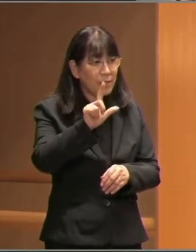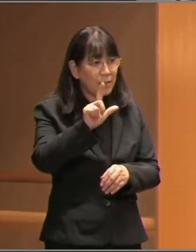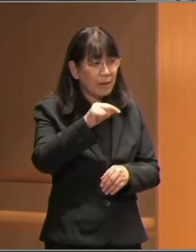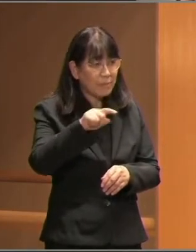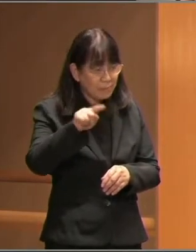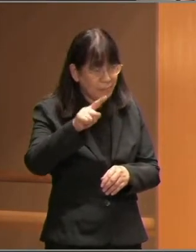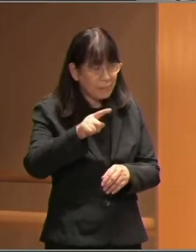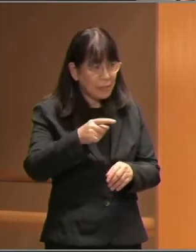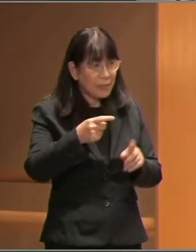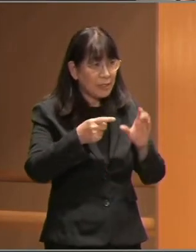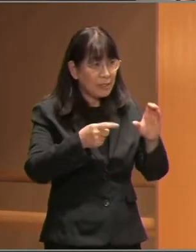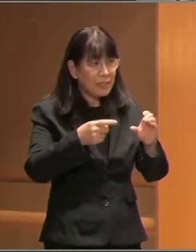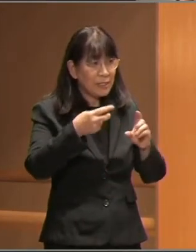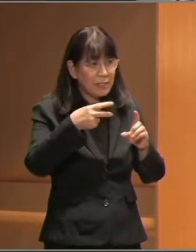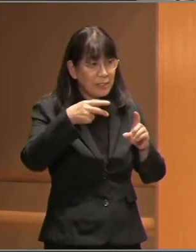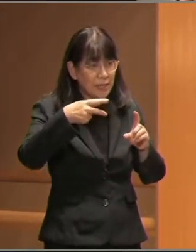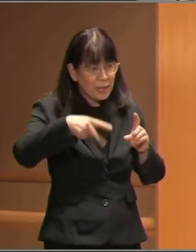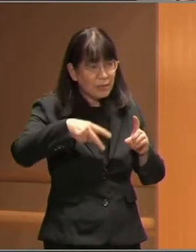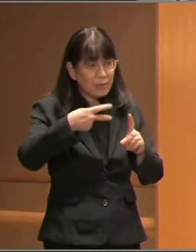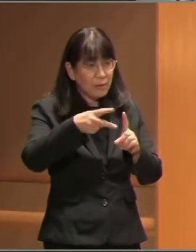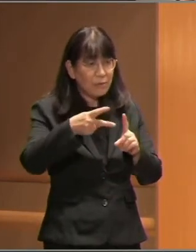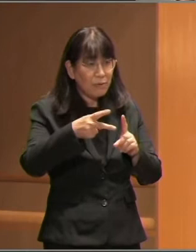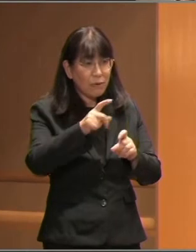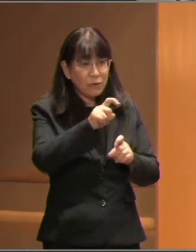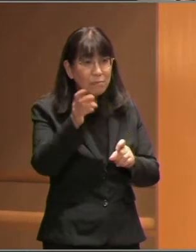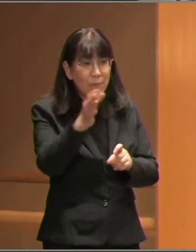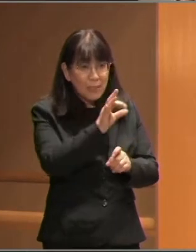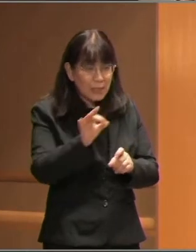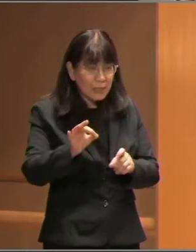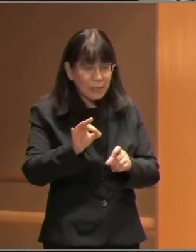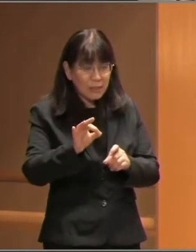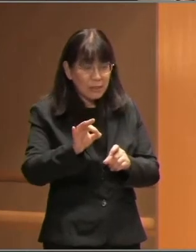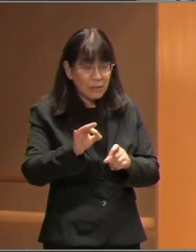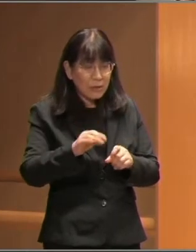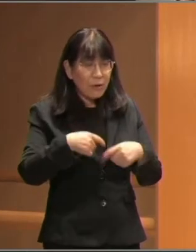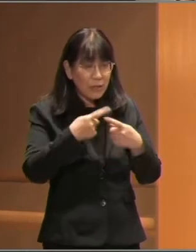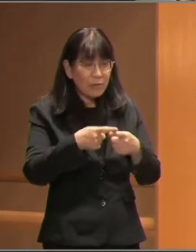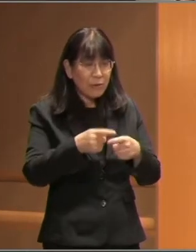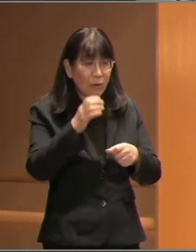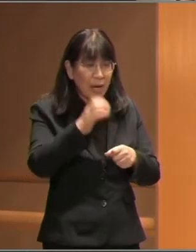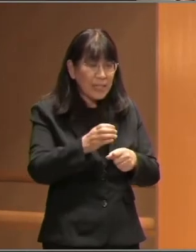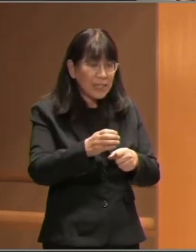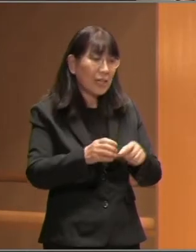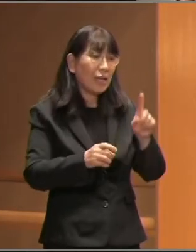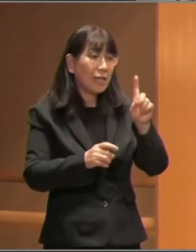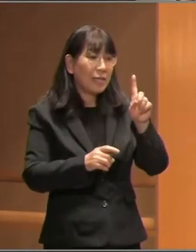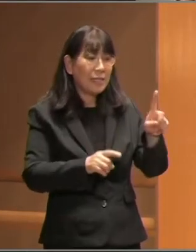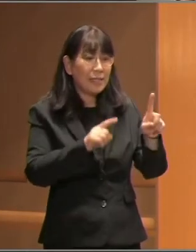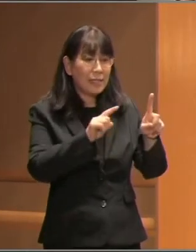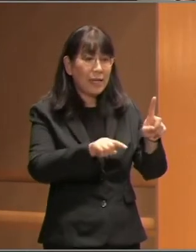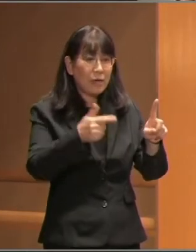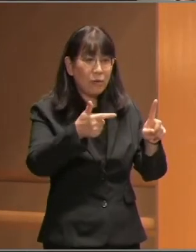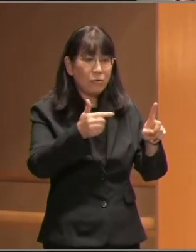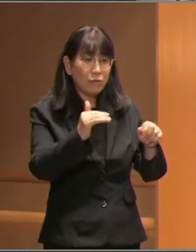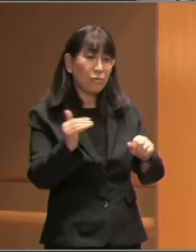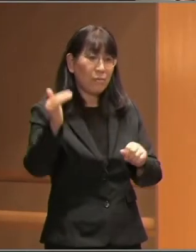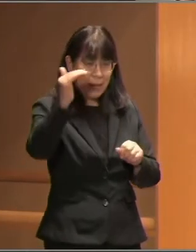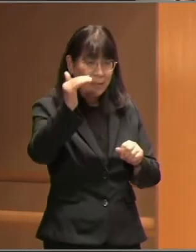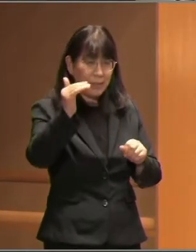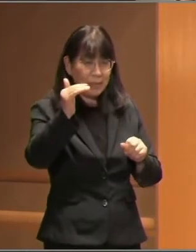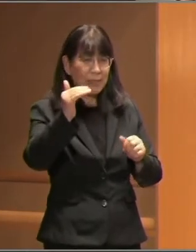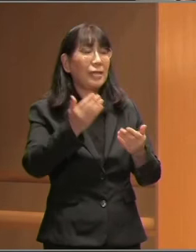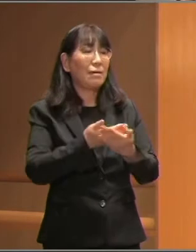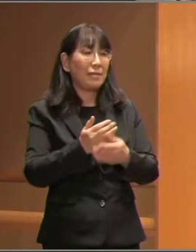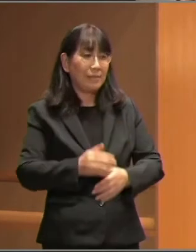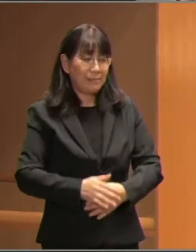adding 10% of CNF to polypropylene increases the modulus by 1.6